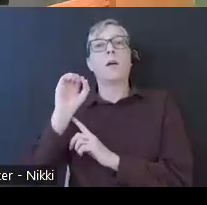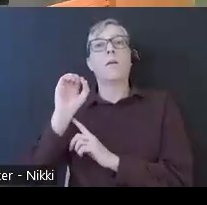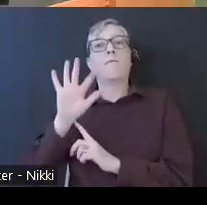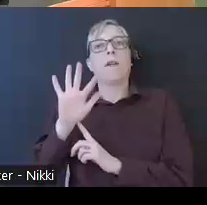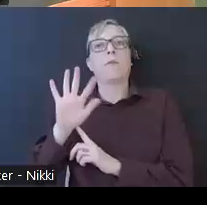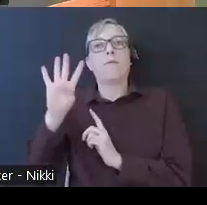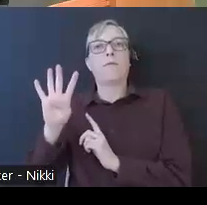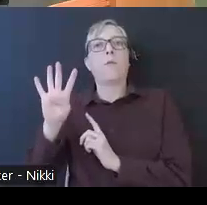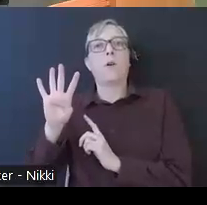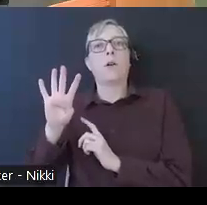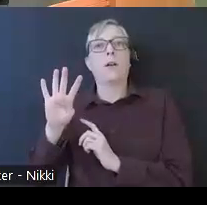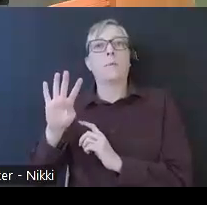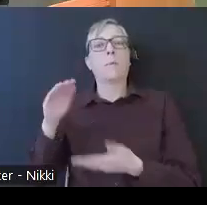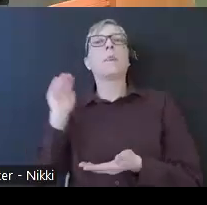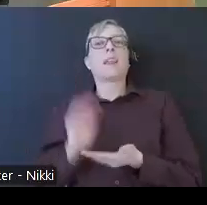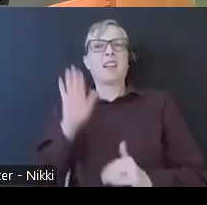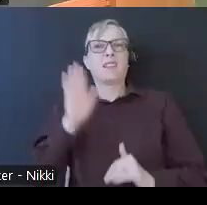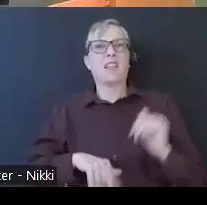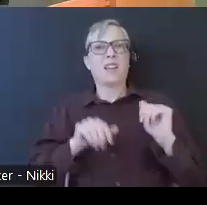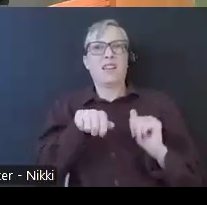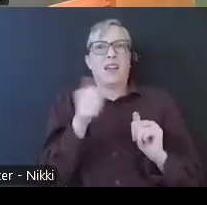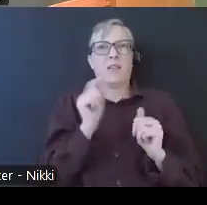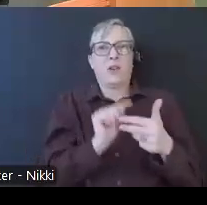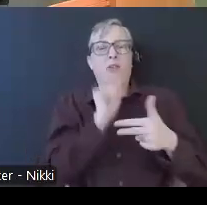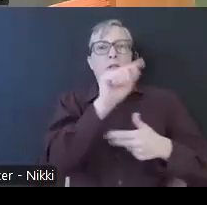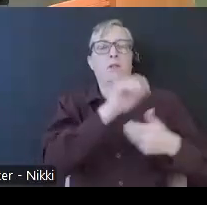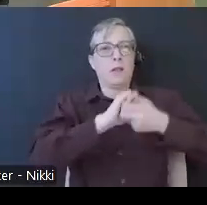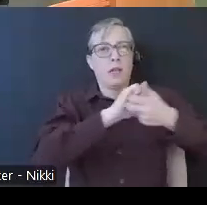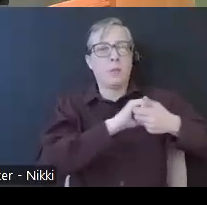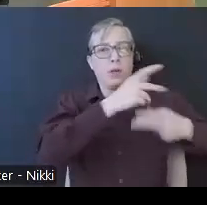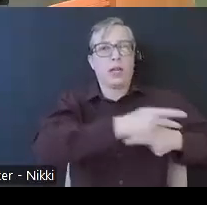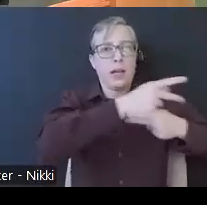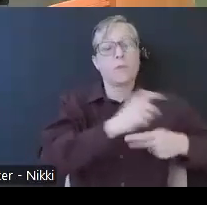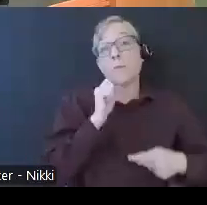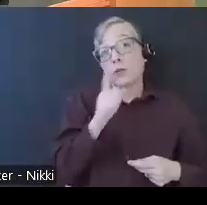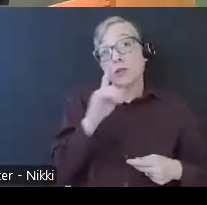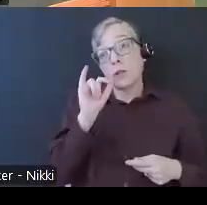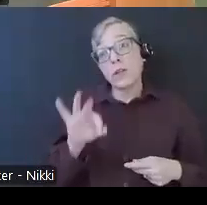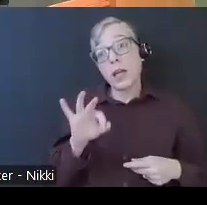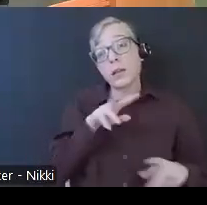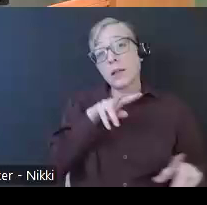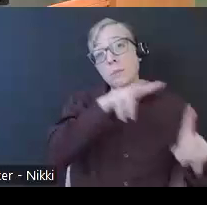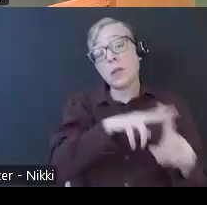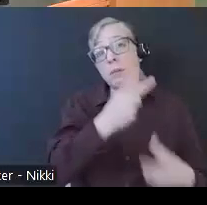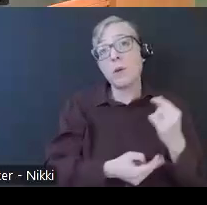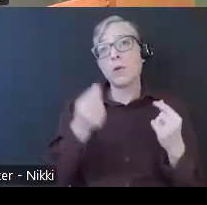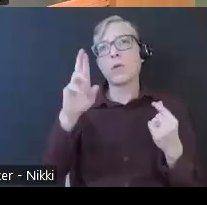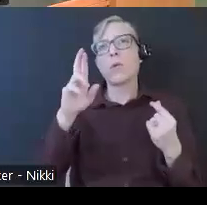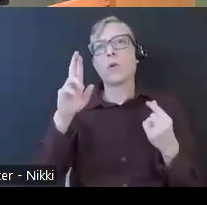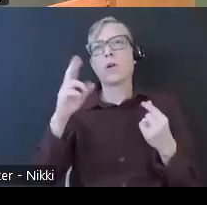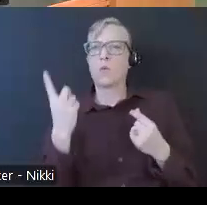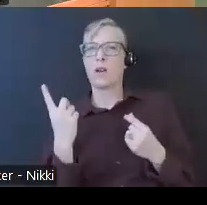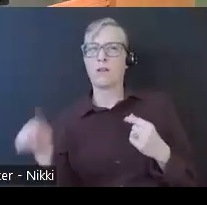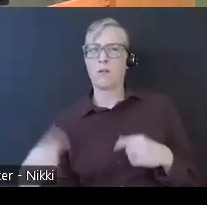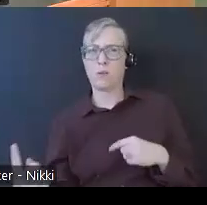And it's unclear right now if we could use both, but so we'd probably go with the higher collaborative care codes. 0552 is the